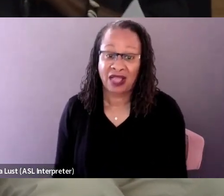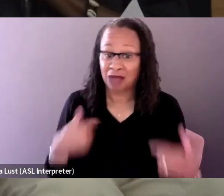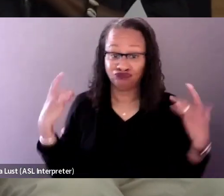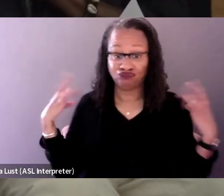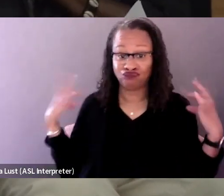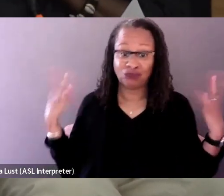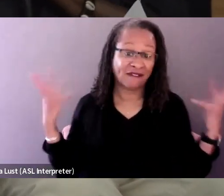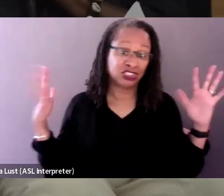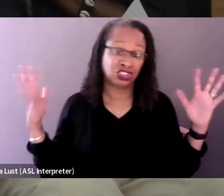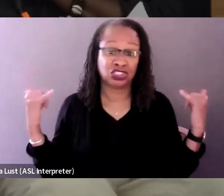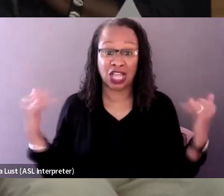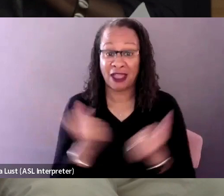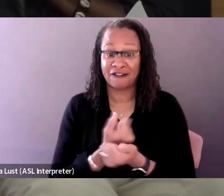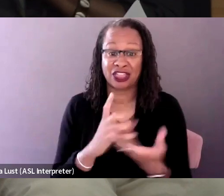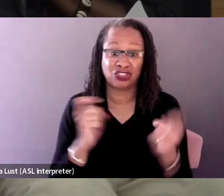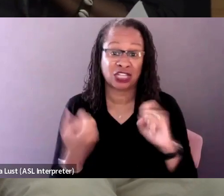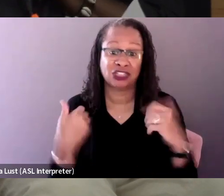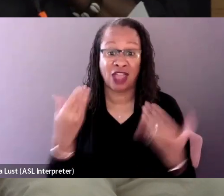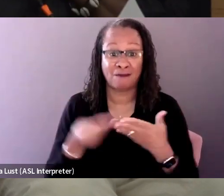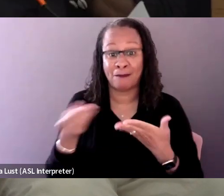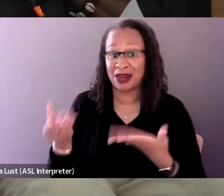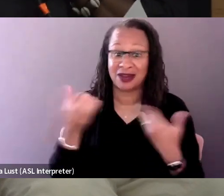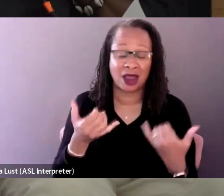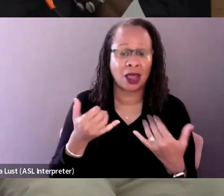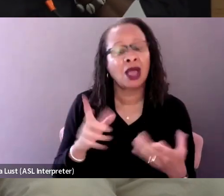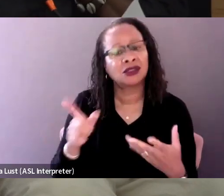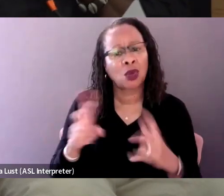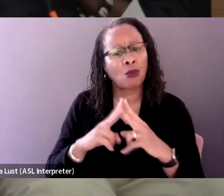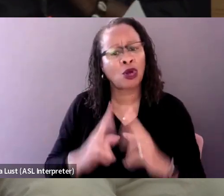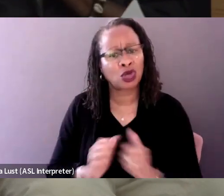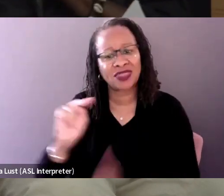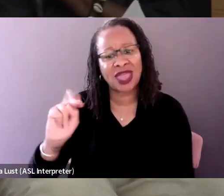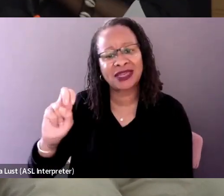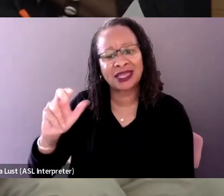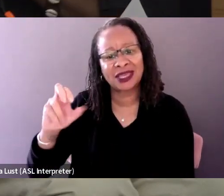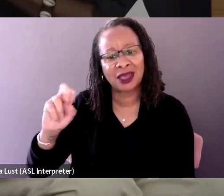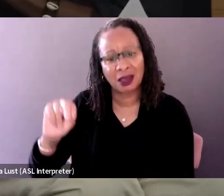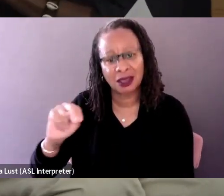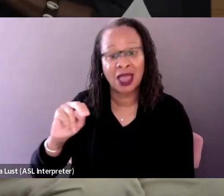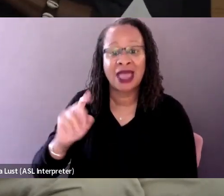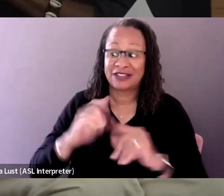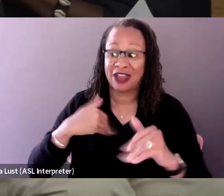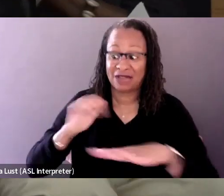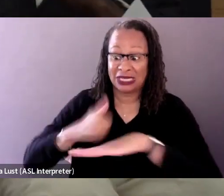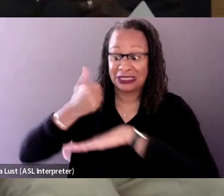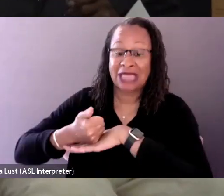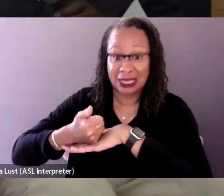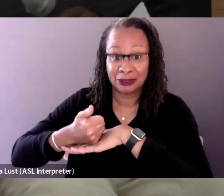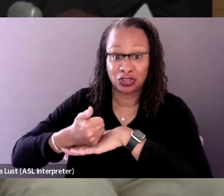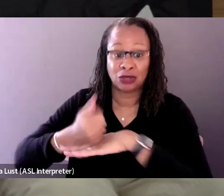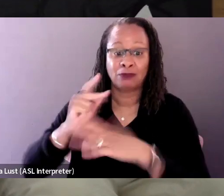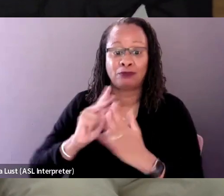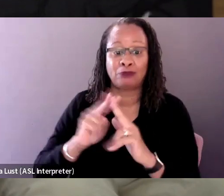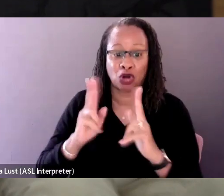did things change, or like them as partners? Because it's different having an established partner and not a community partner. Yeah,